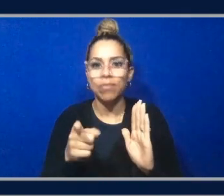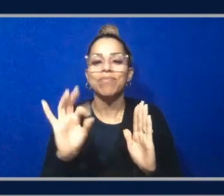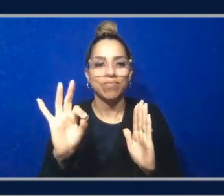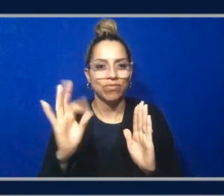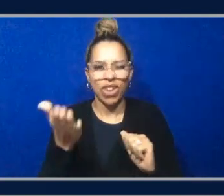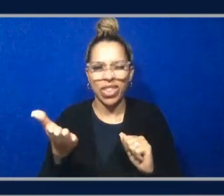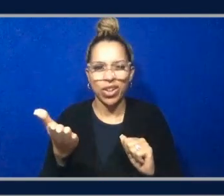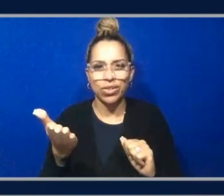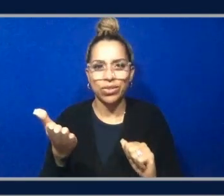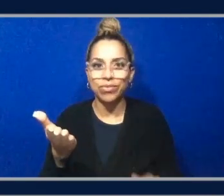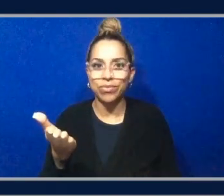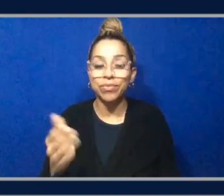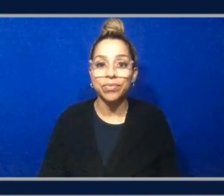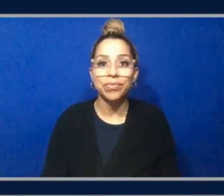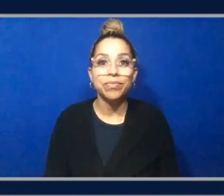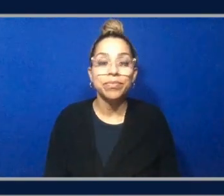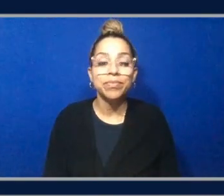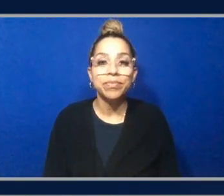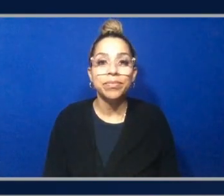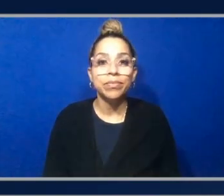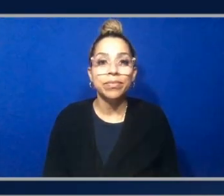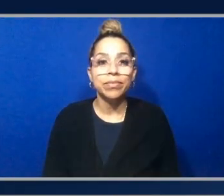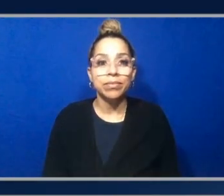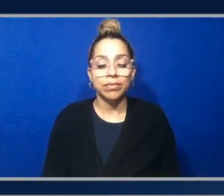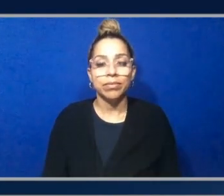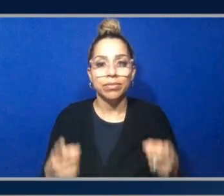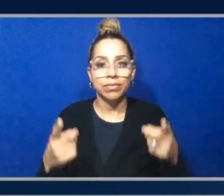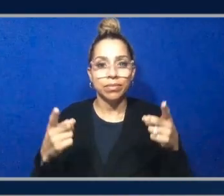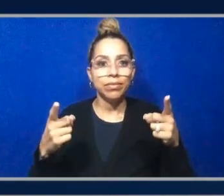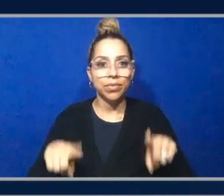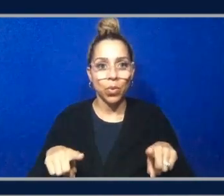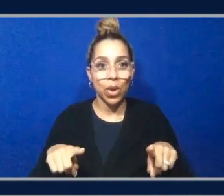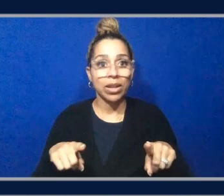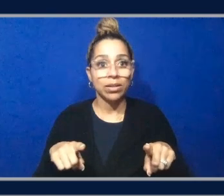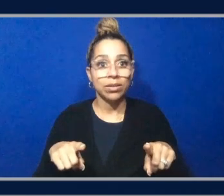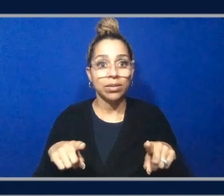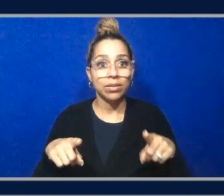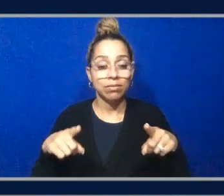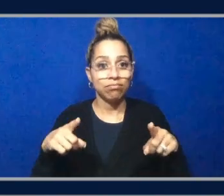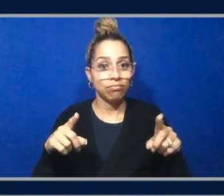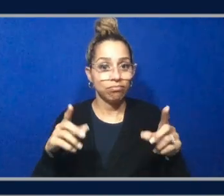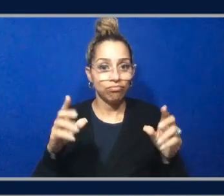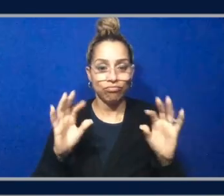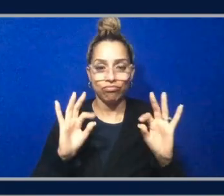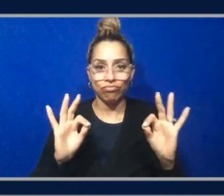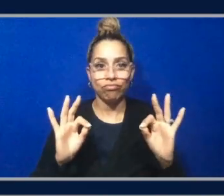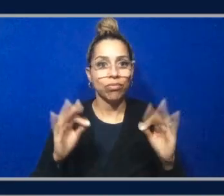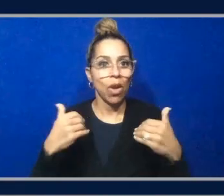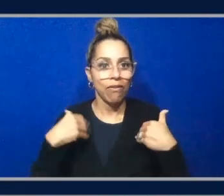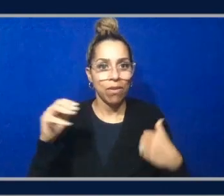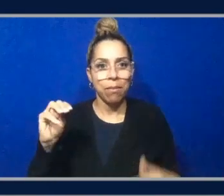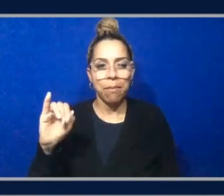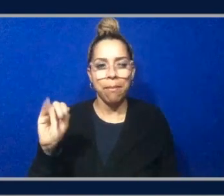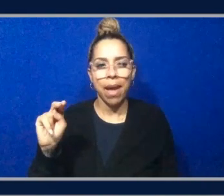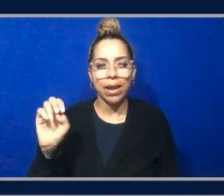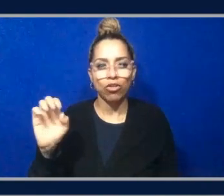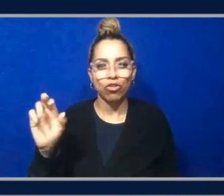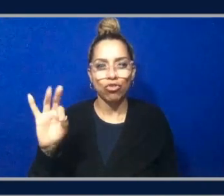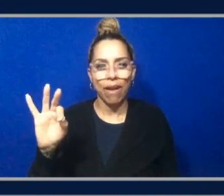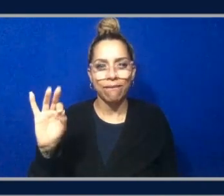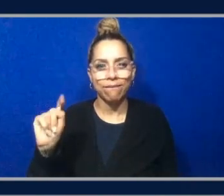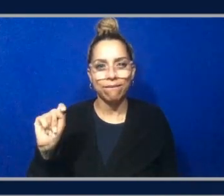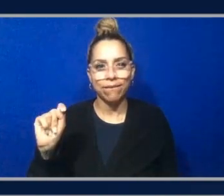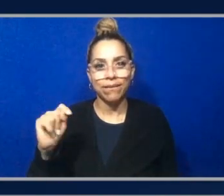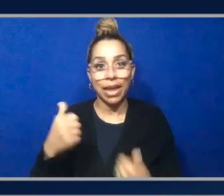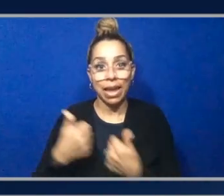Okay. So once you have your Minecraft running in the background, you need to first open